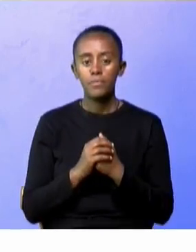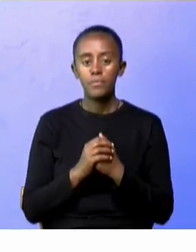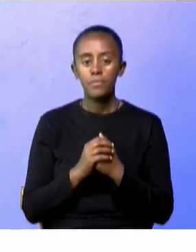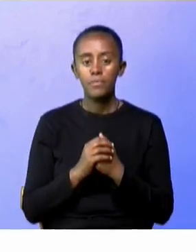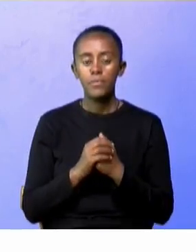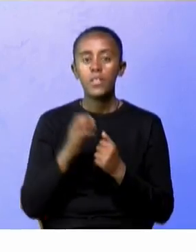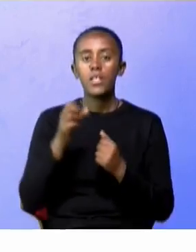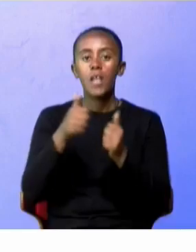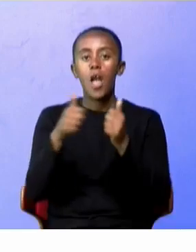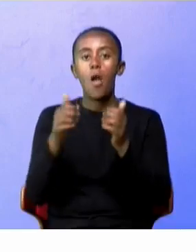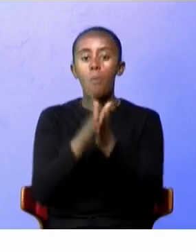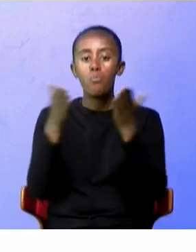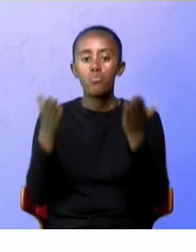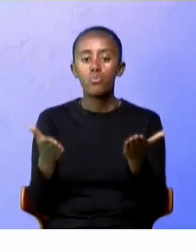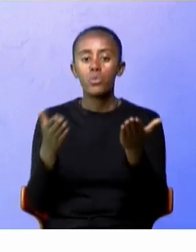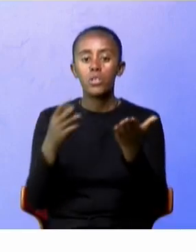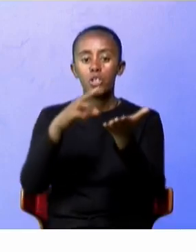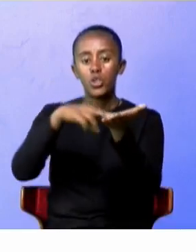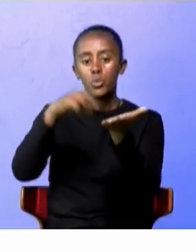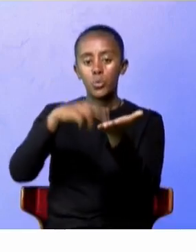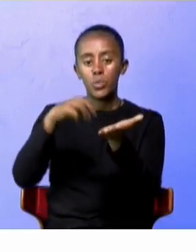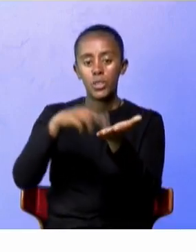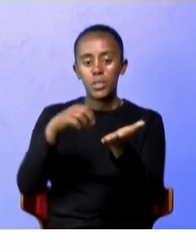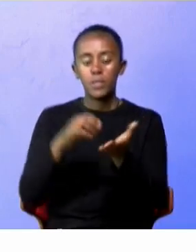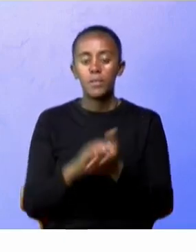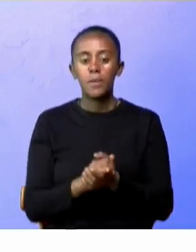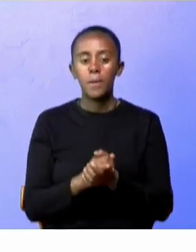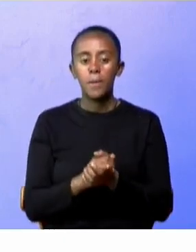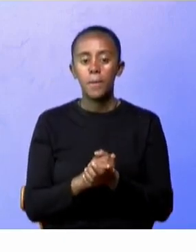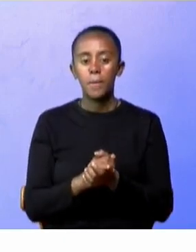a book to read.